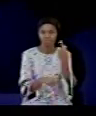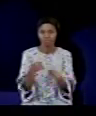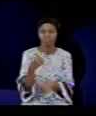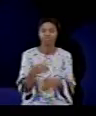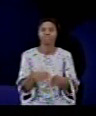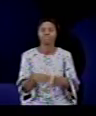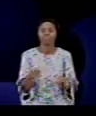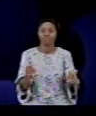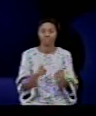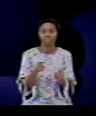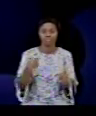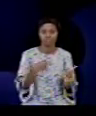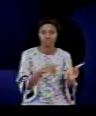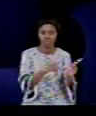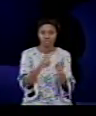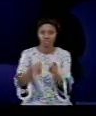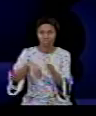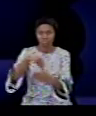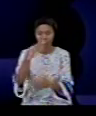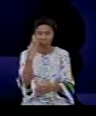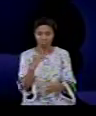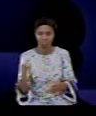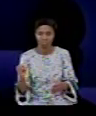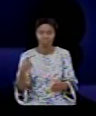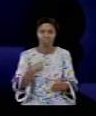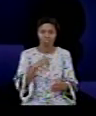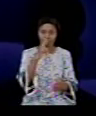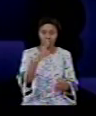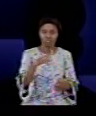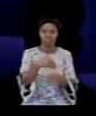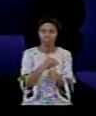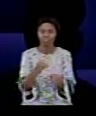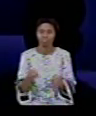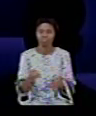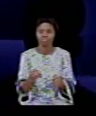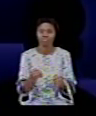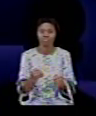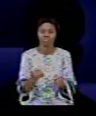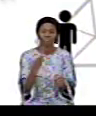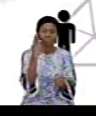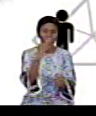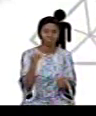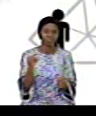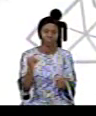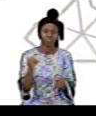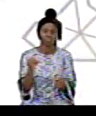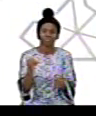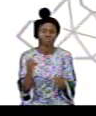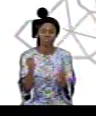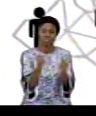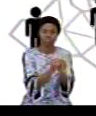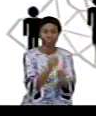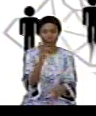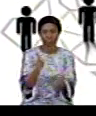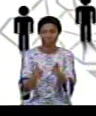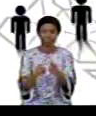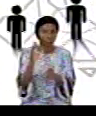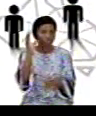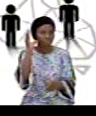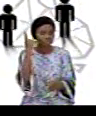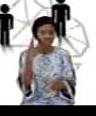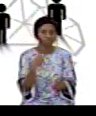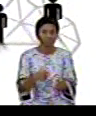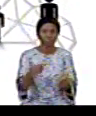preaching the gospel or making contacts with people so they can come and hear the gospel and as we connect with people